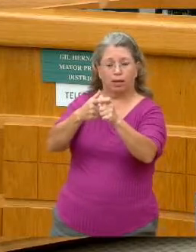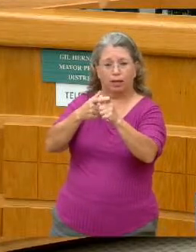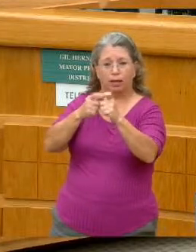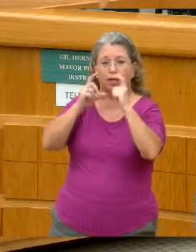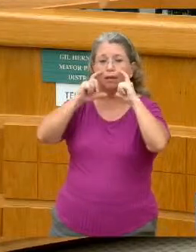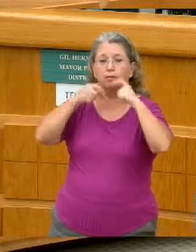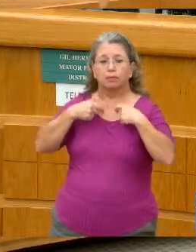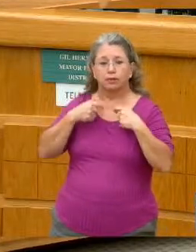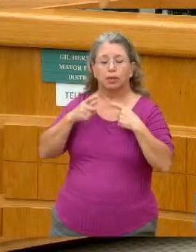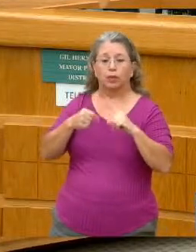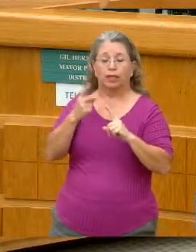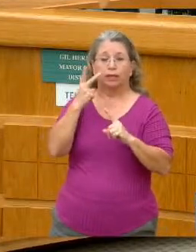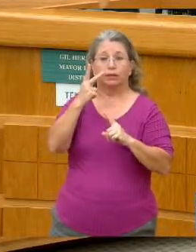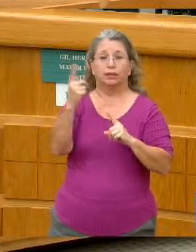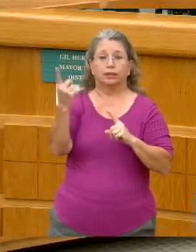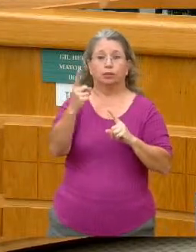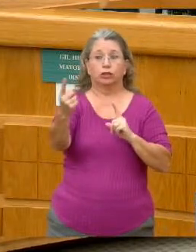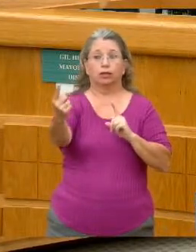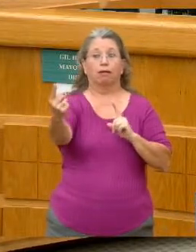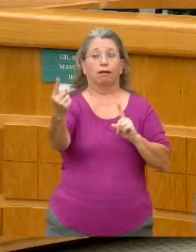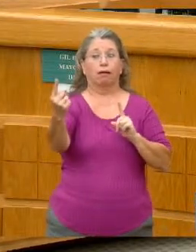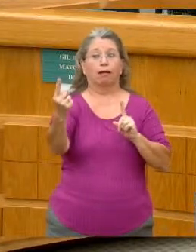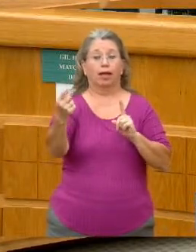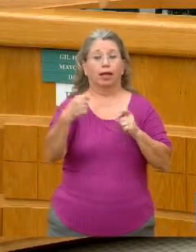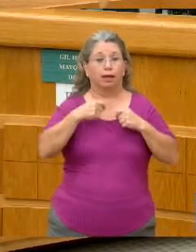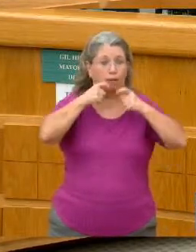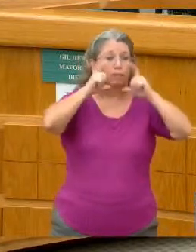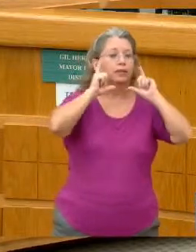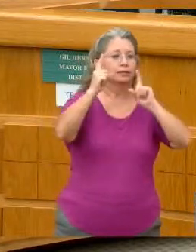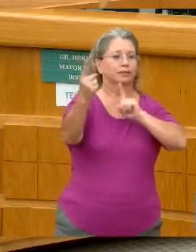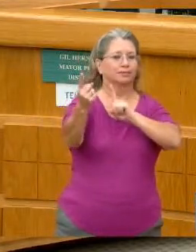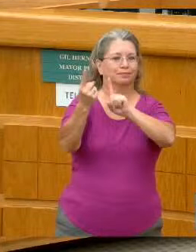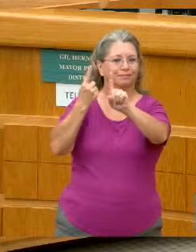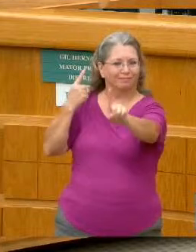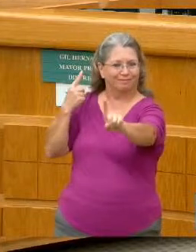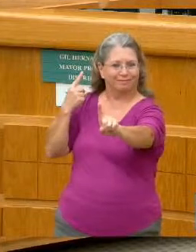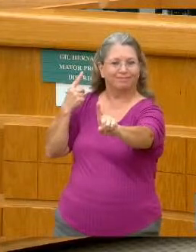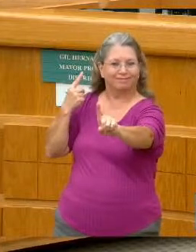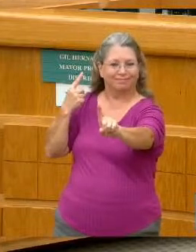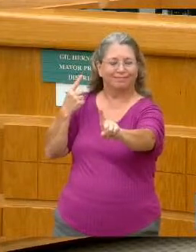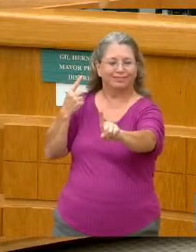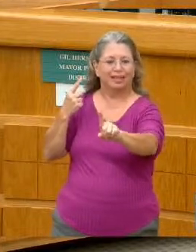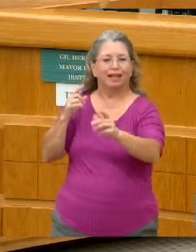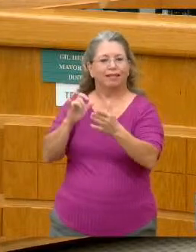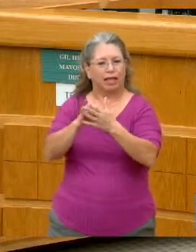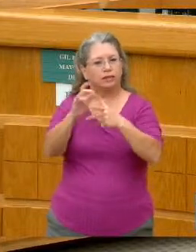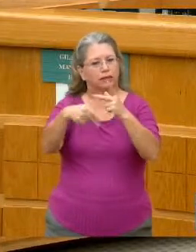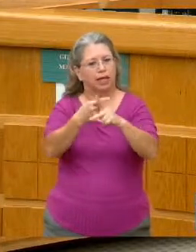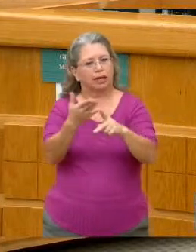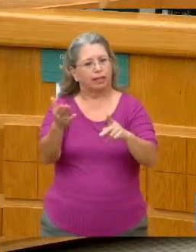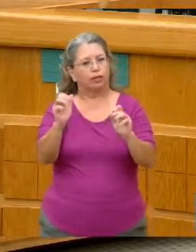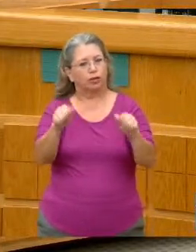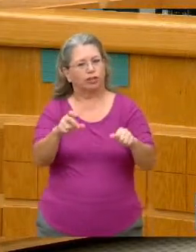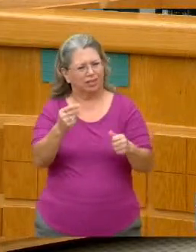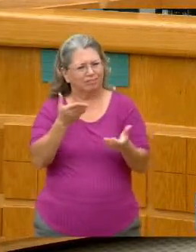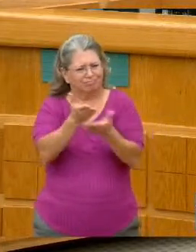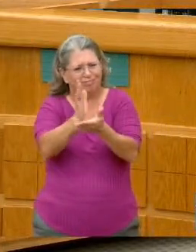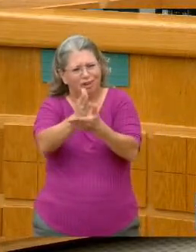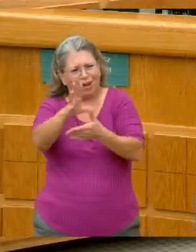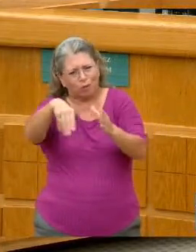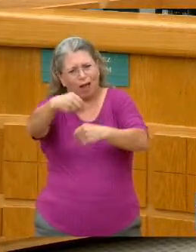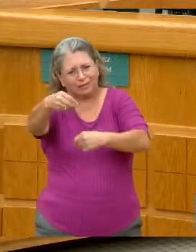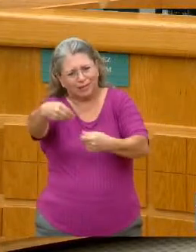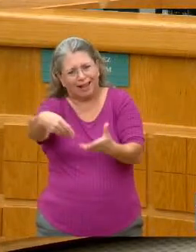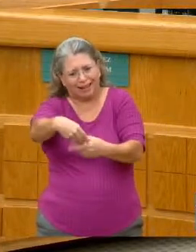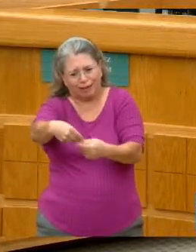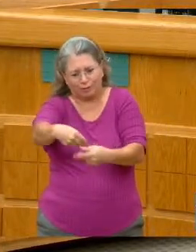coming, he does that. All right, so that's the type of thing you could do if you're going outside. It's okay to go outside. You don't have